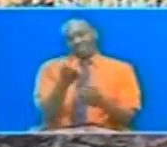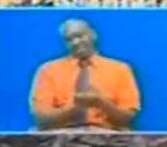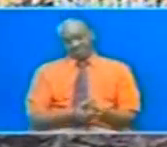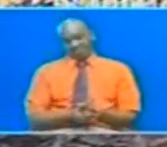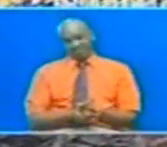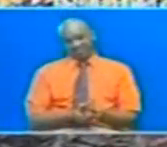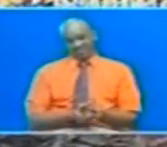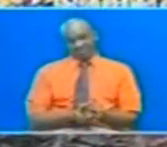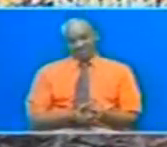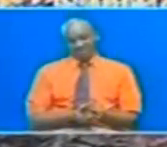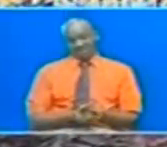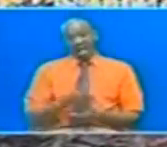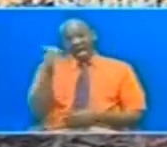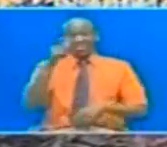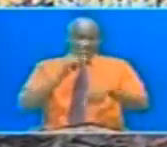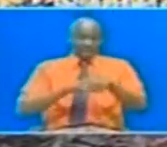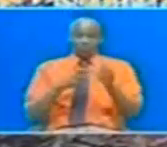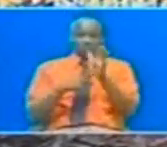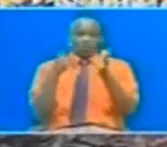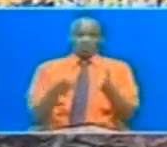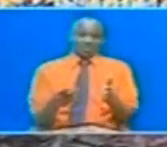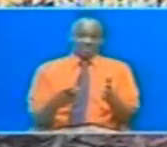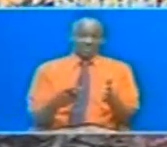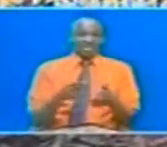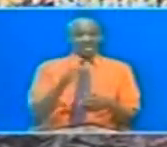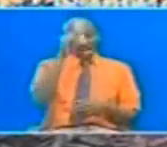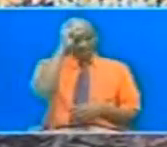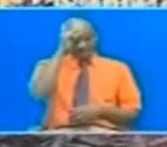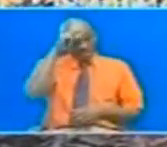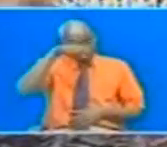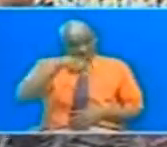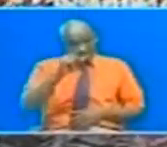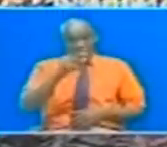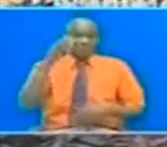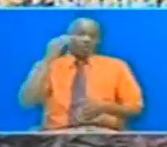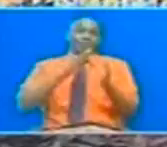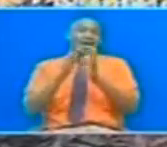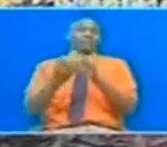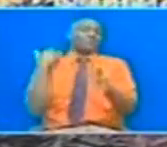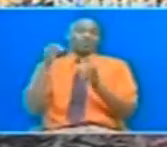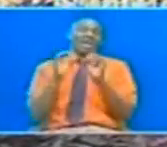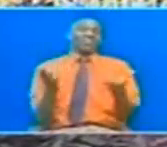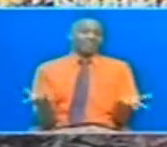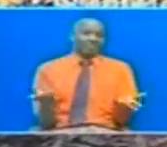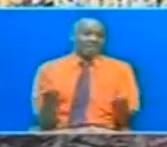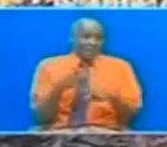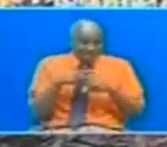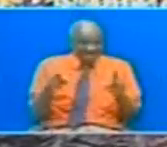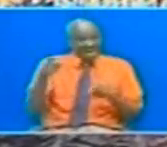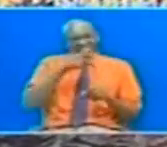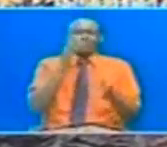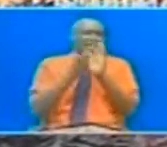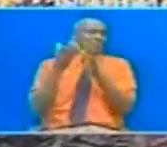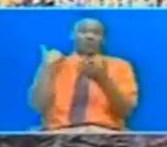this. Because sometimes we give an impression that the government has not been proactive. Yet, we've been very